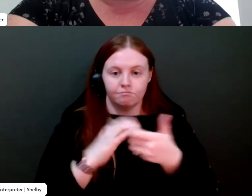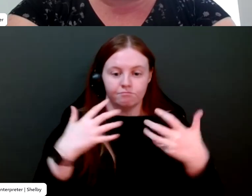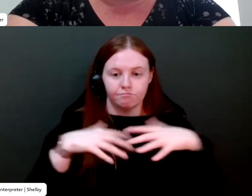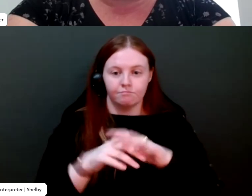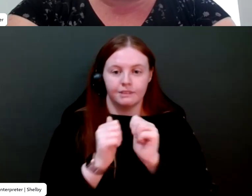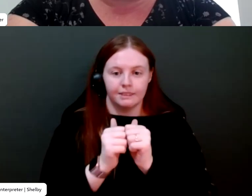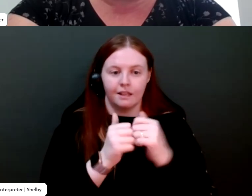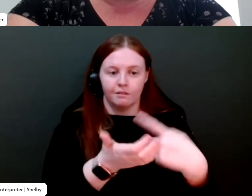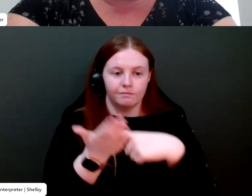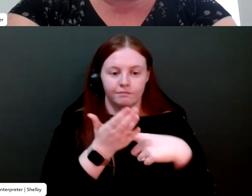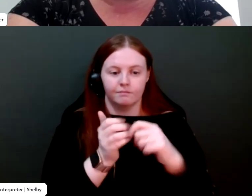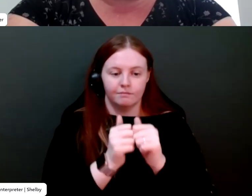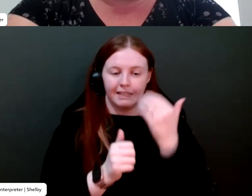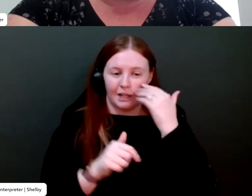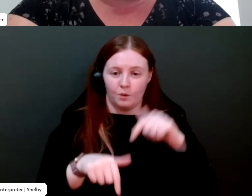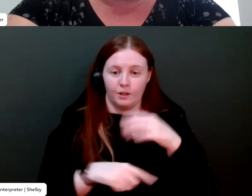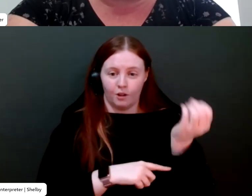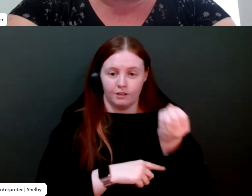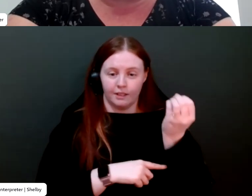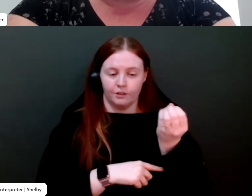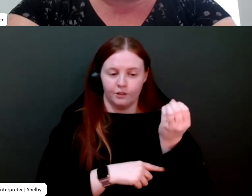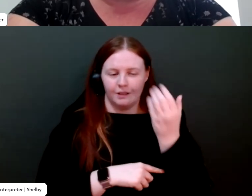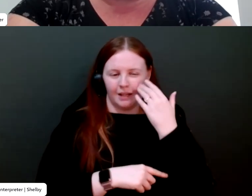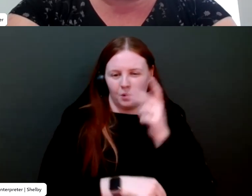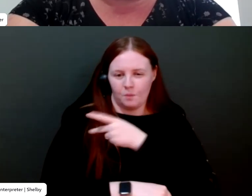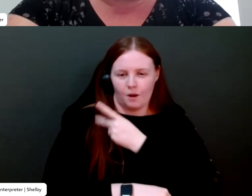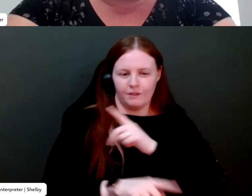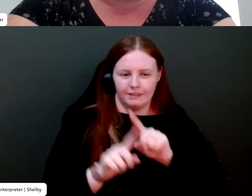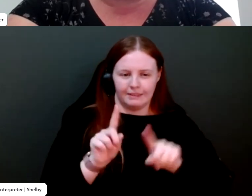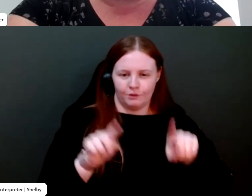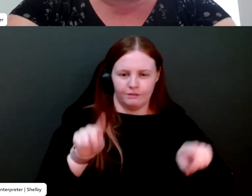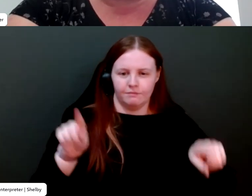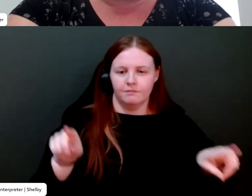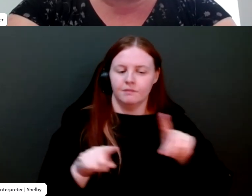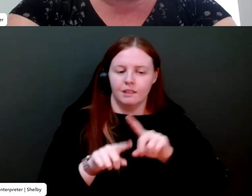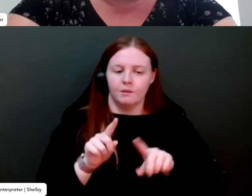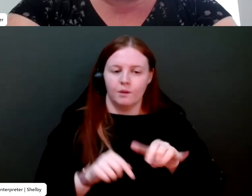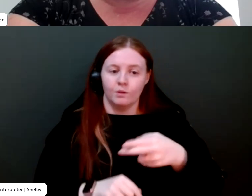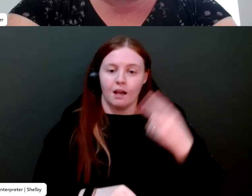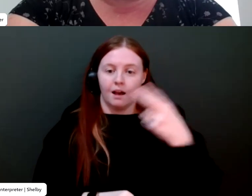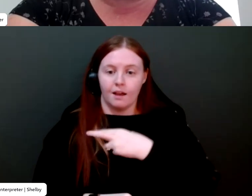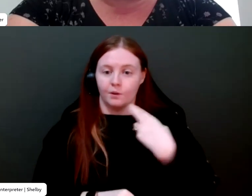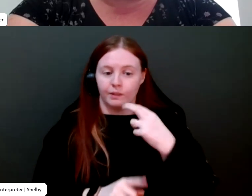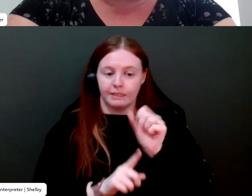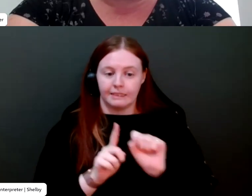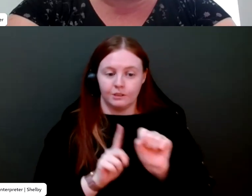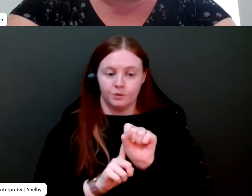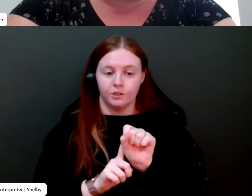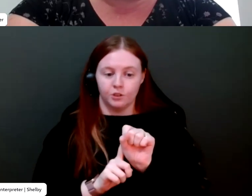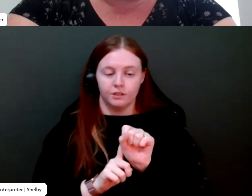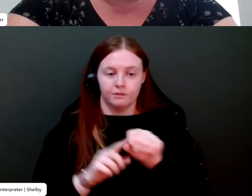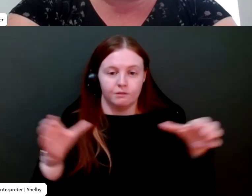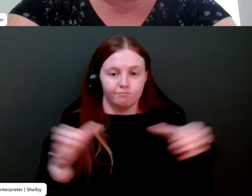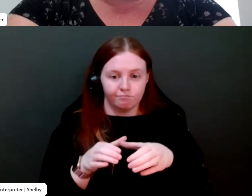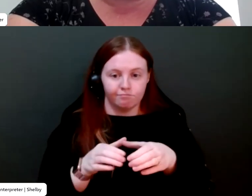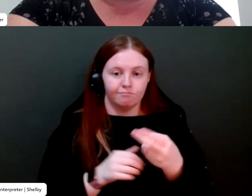know in Ontario, and it's different a little bit in different provinces where we bring some of these high risk situations to either a hub or a